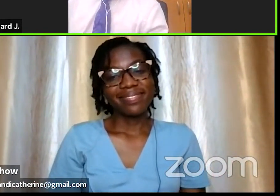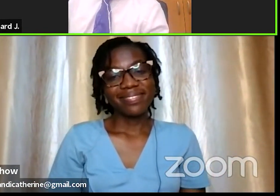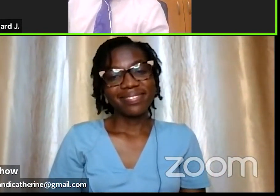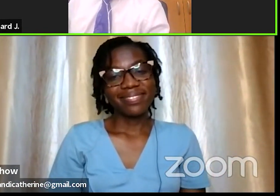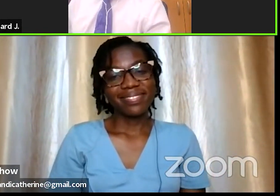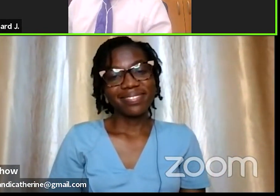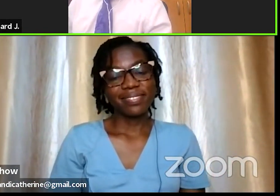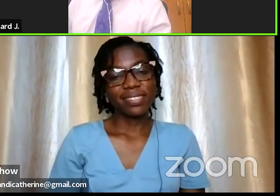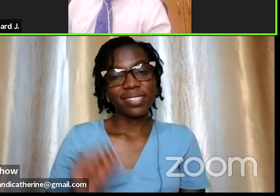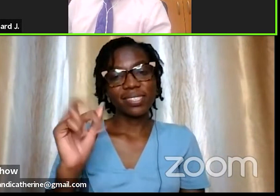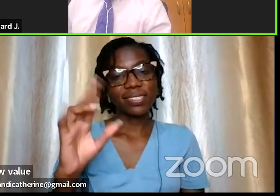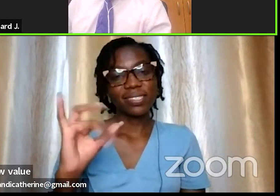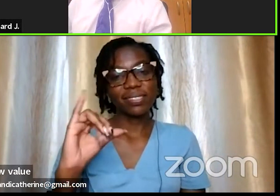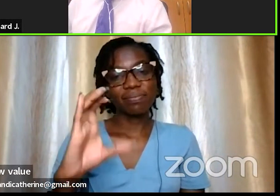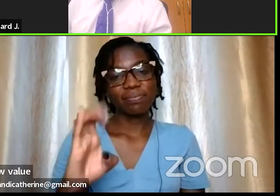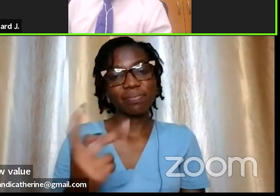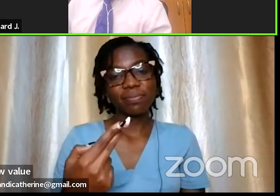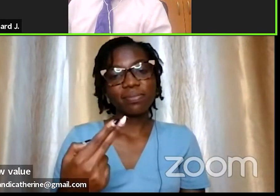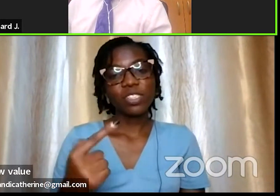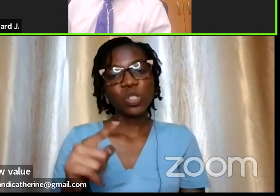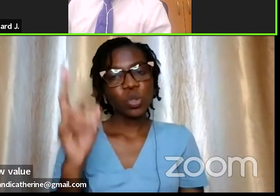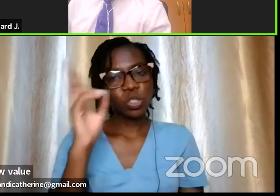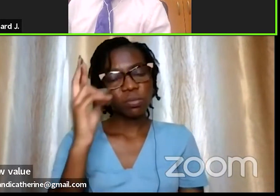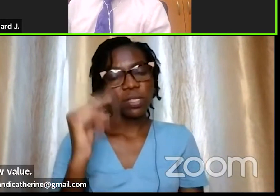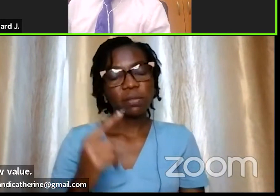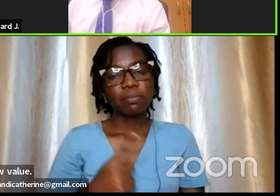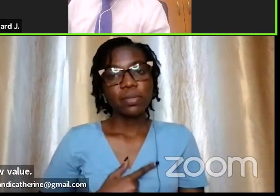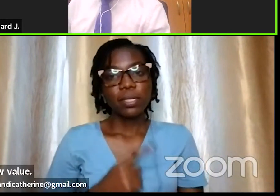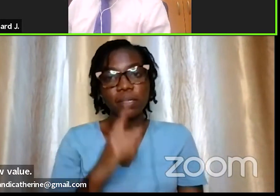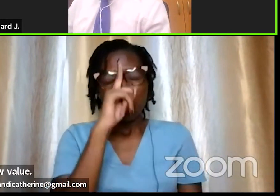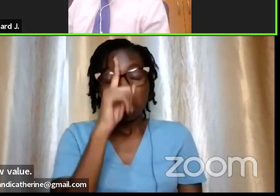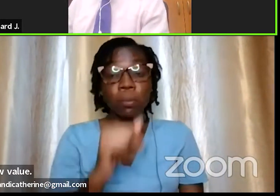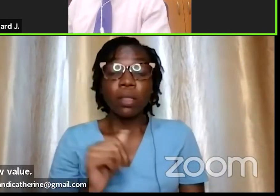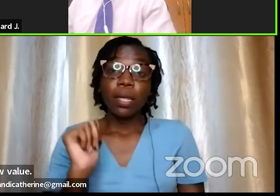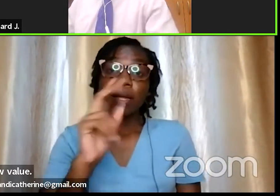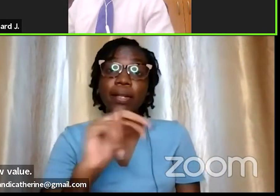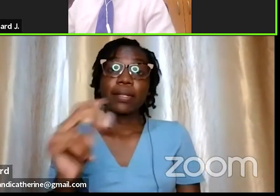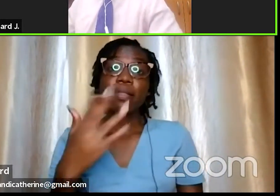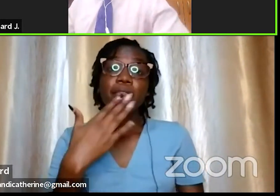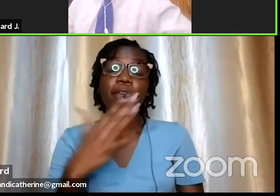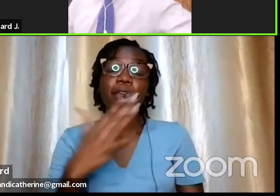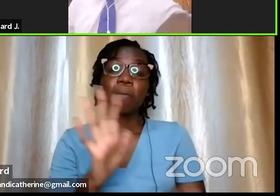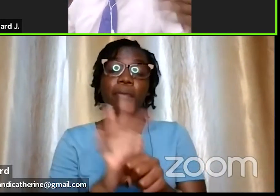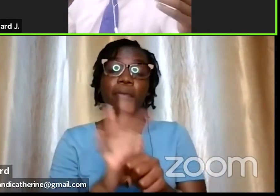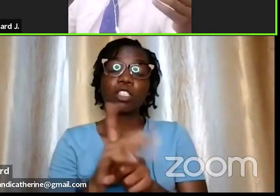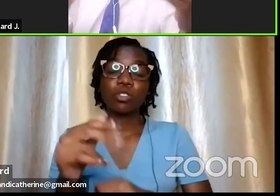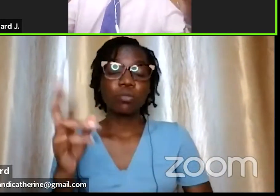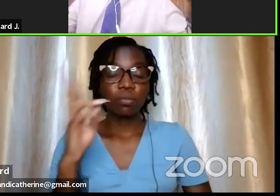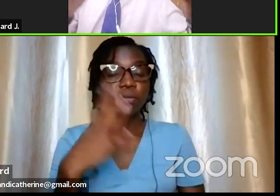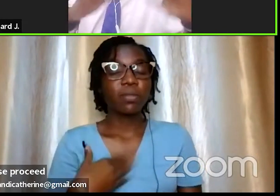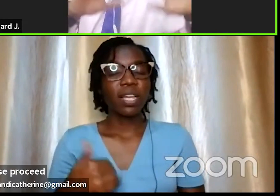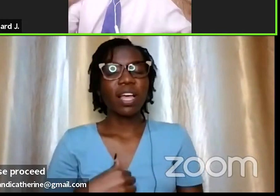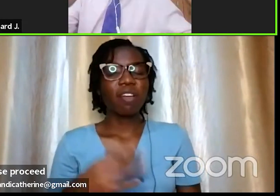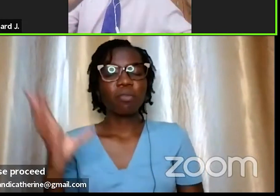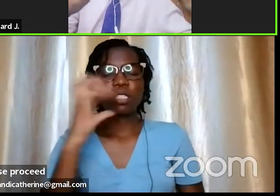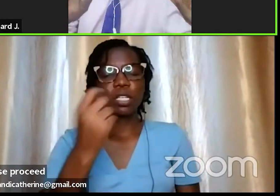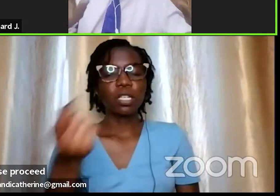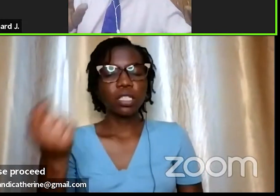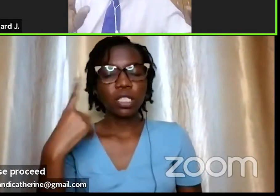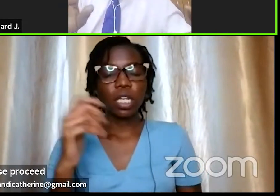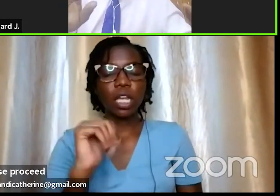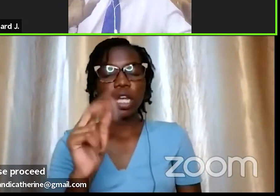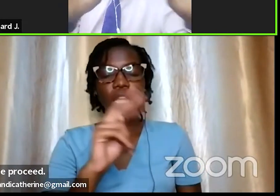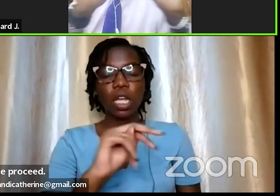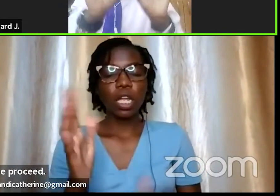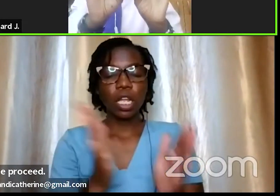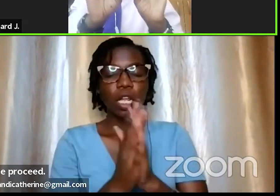yes, Richard. Yes, thank you. You reminded me, and thank you very much for reminding me something. There is that misconception, Grace and Anne and Kevin and